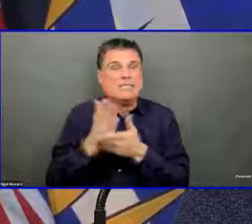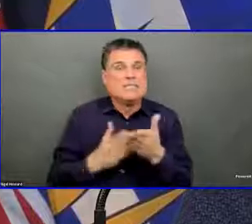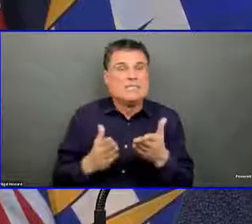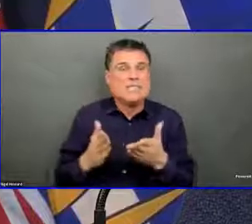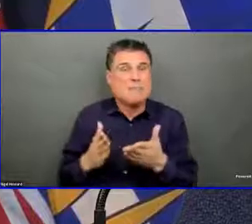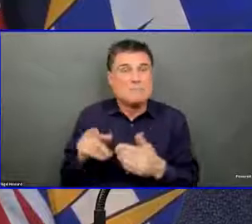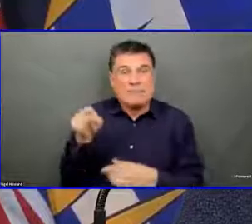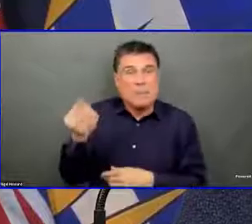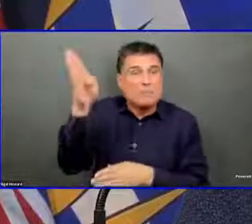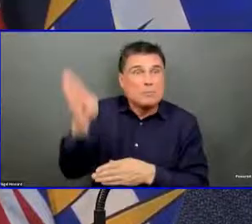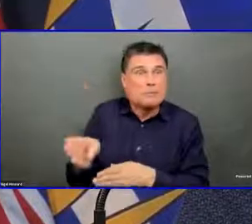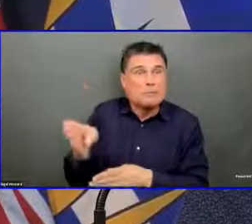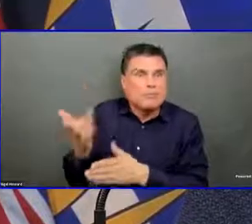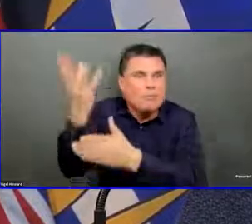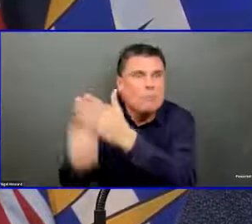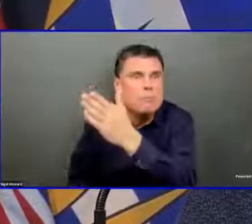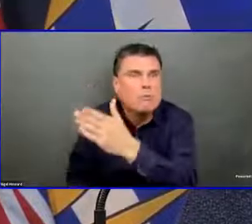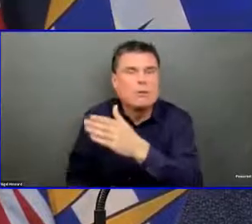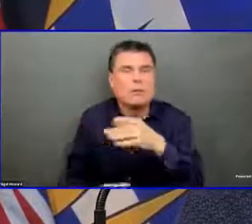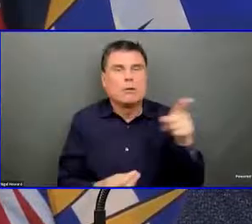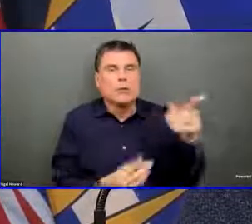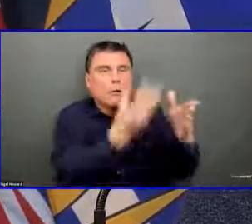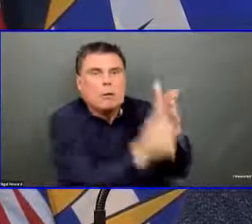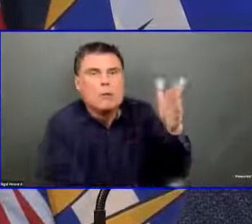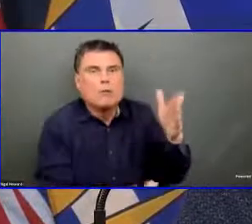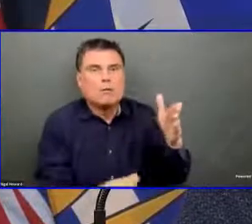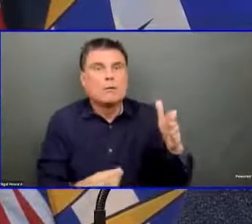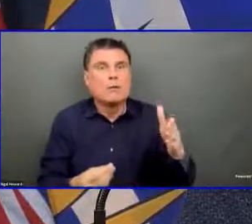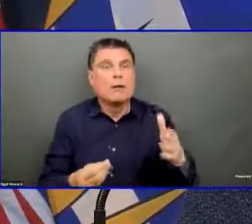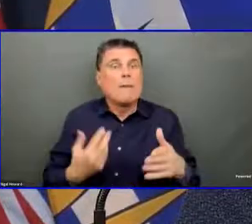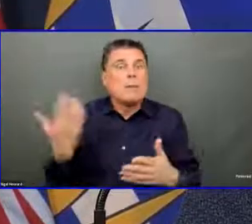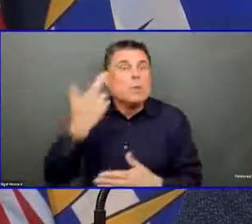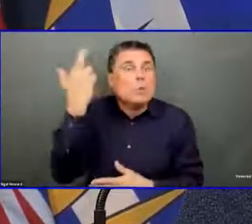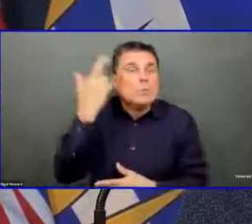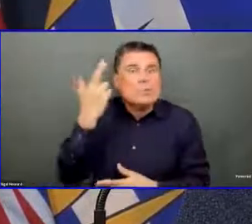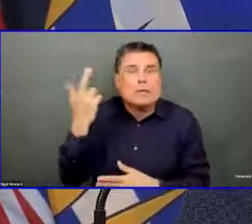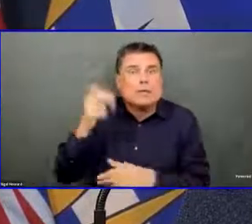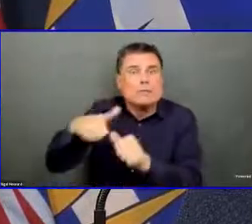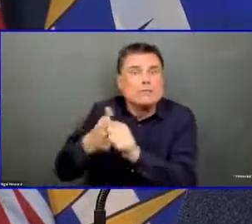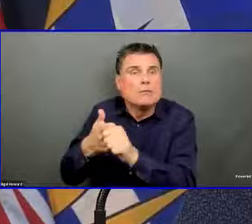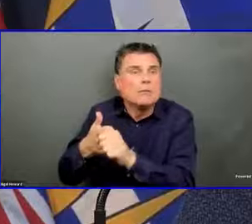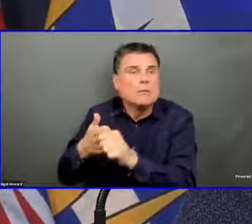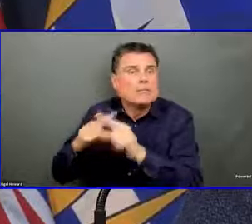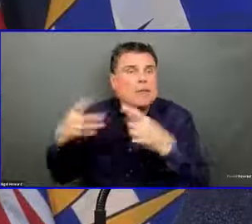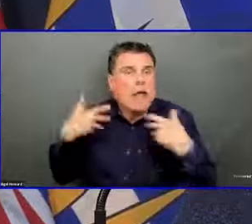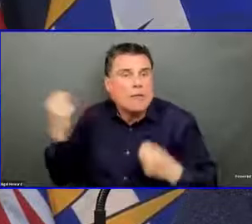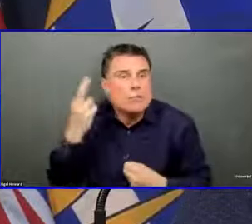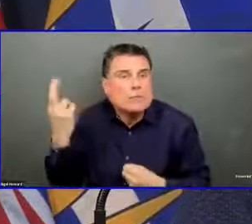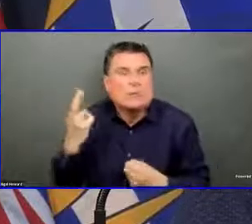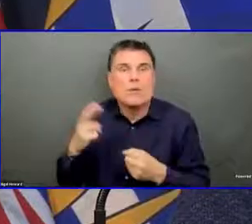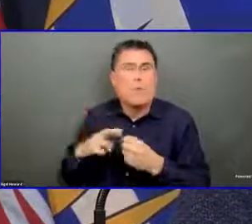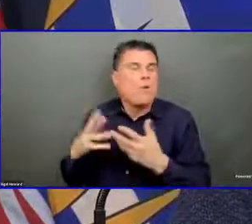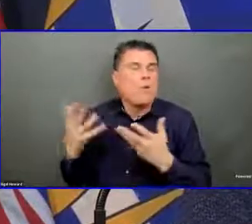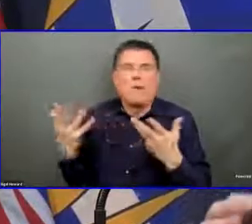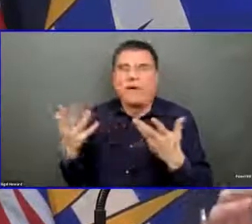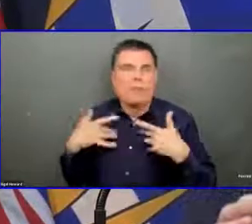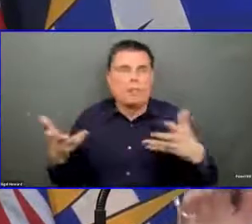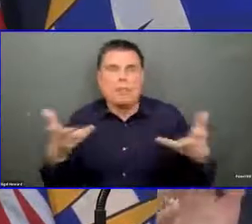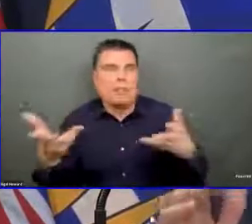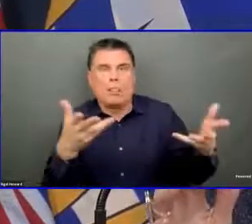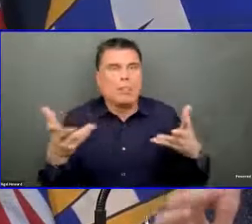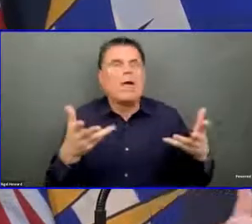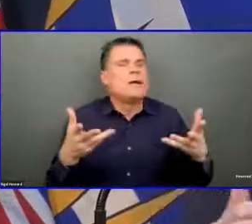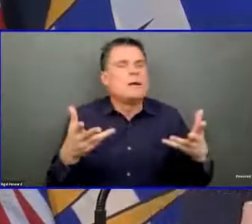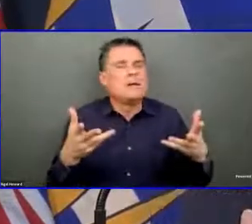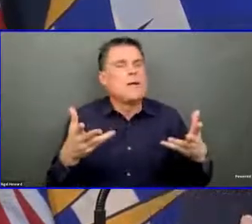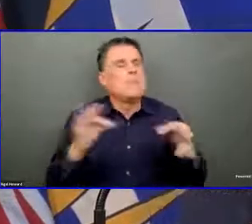or whether from other things in this uncertain time. This unrelenting uncertainty that we have